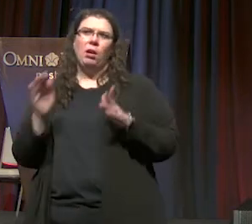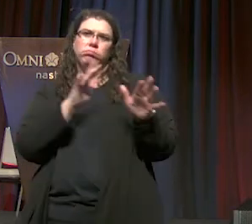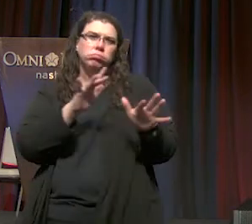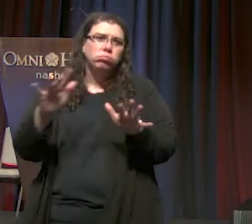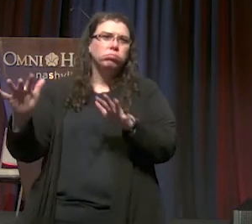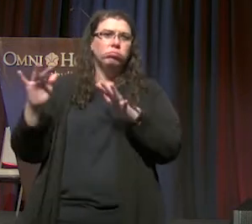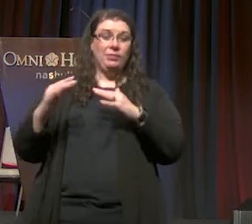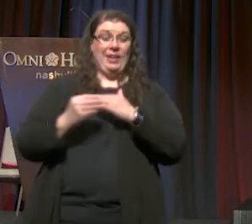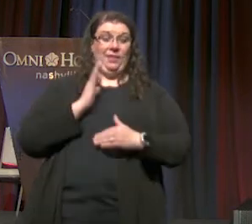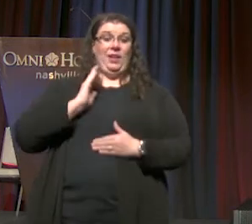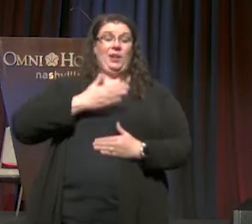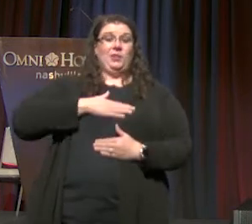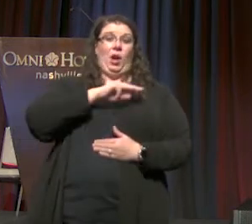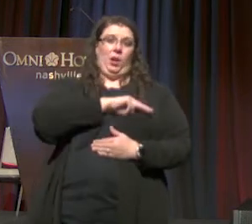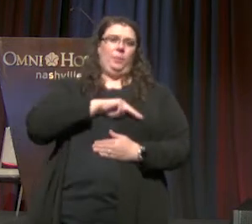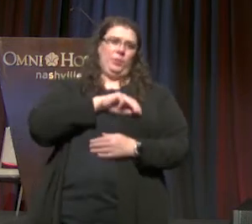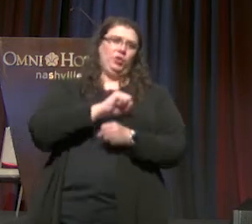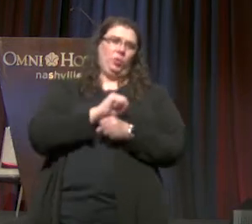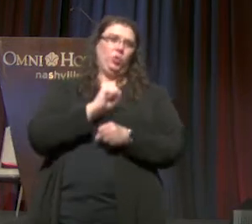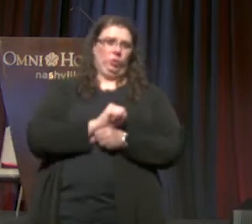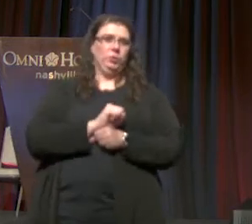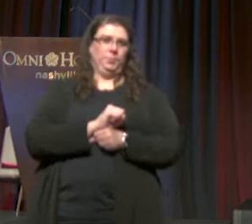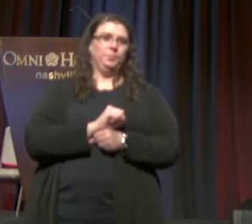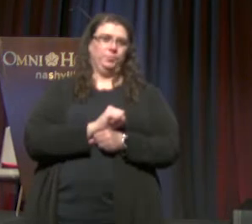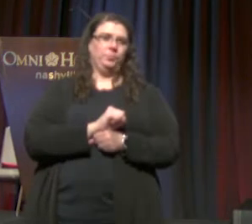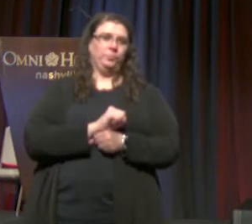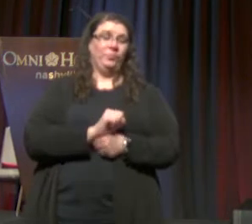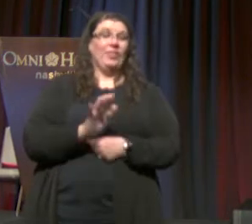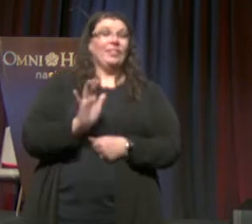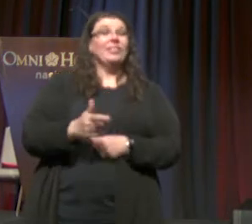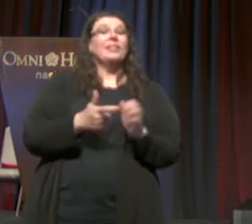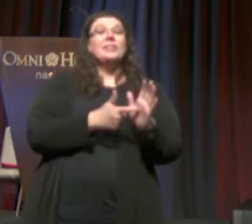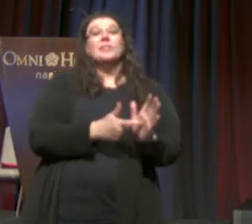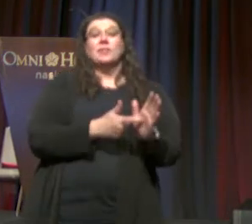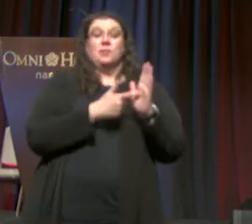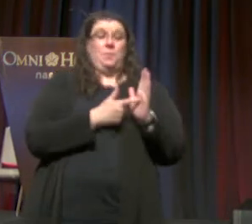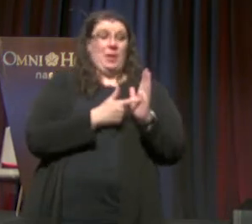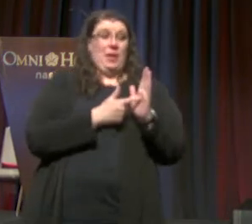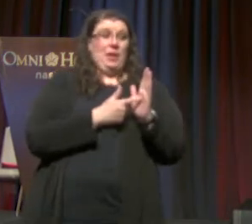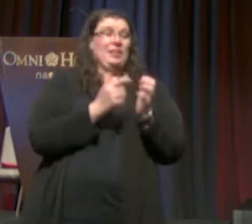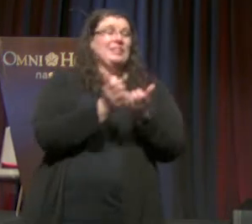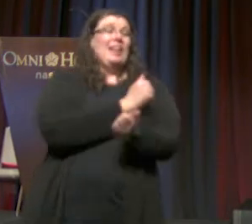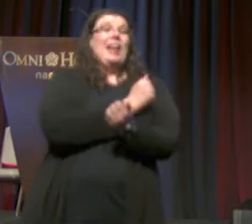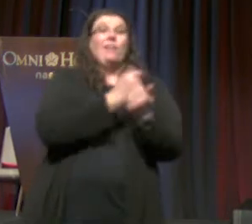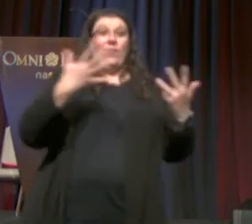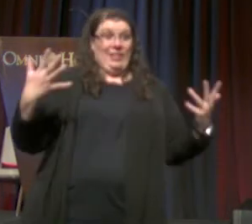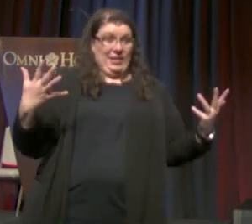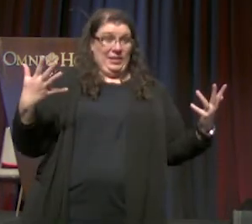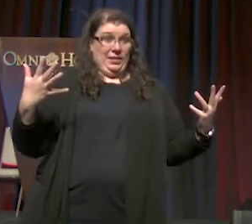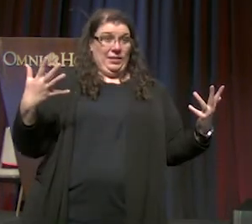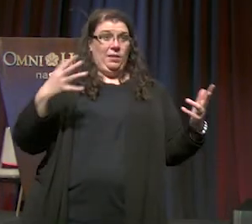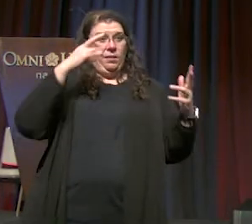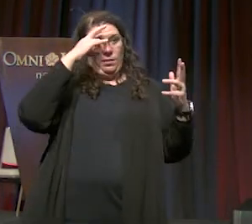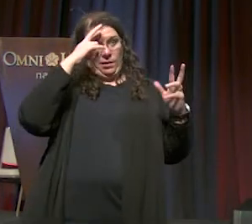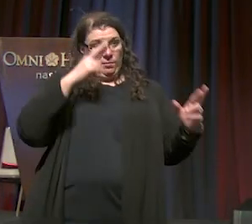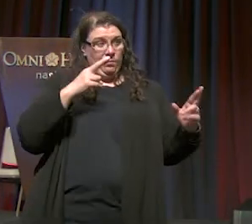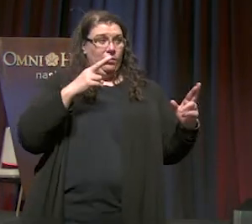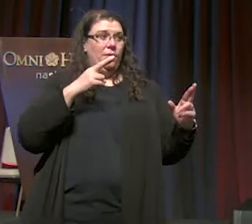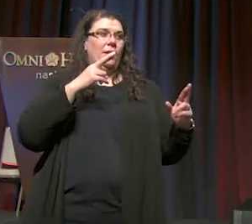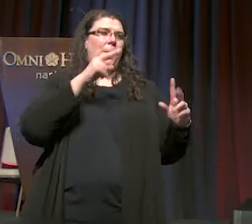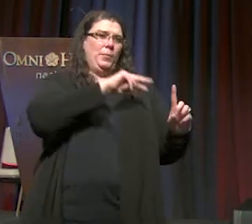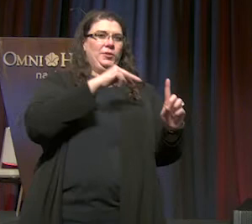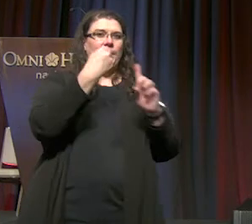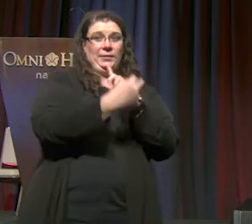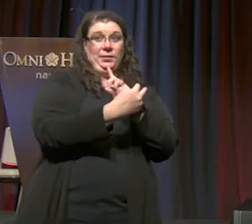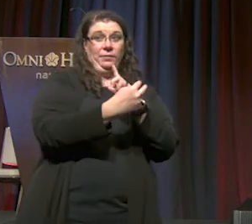that affect our mission work. This demands equity and respect.